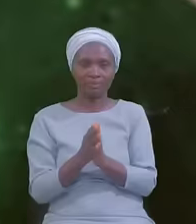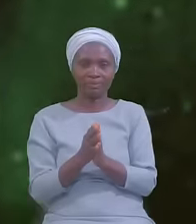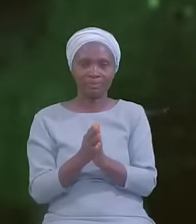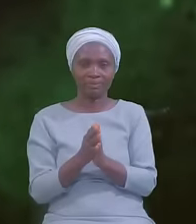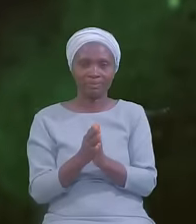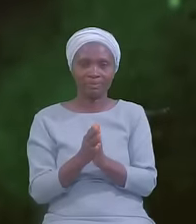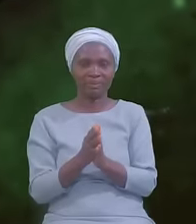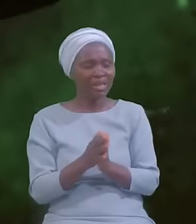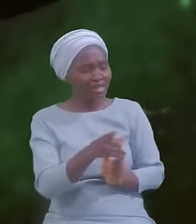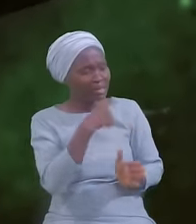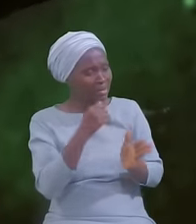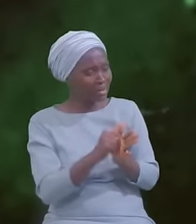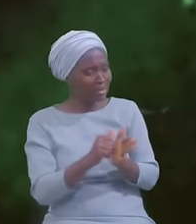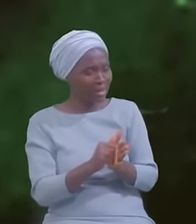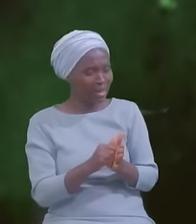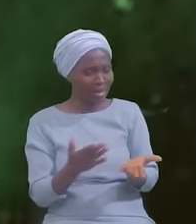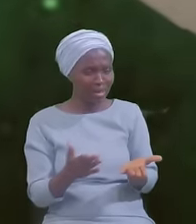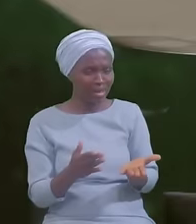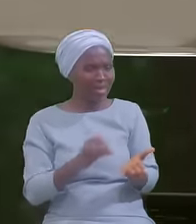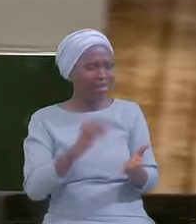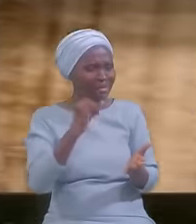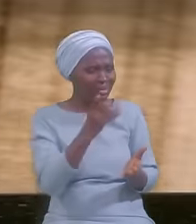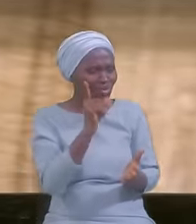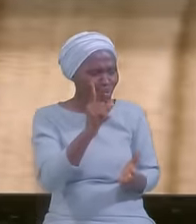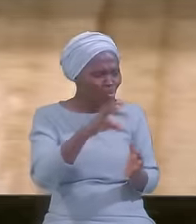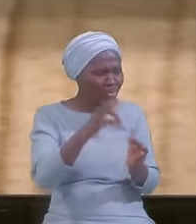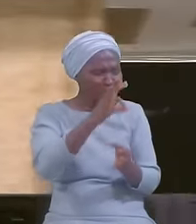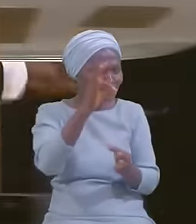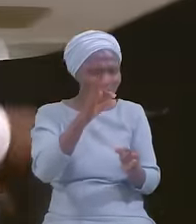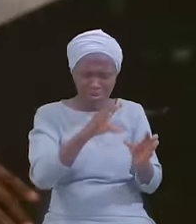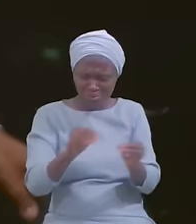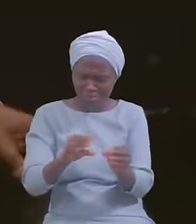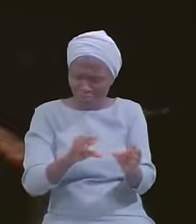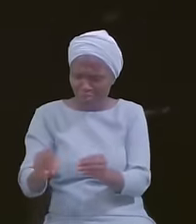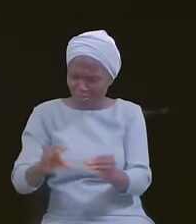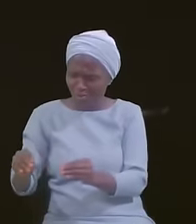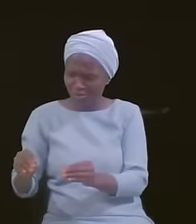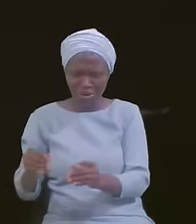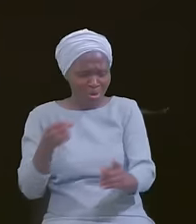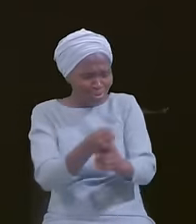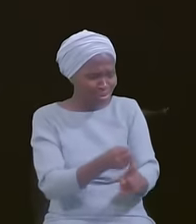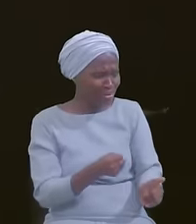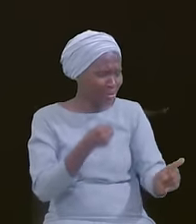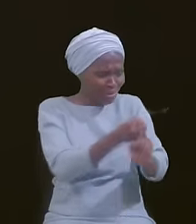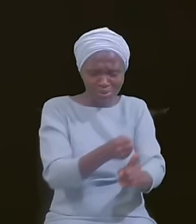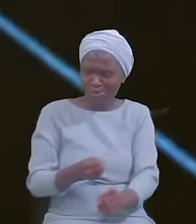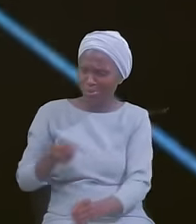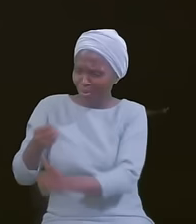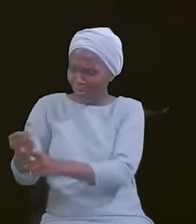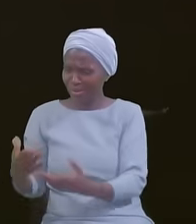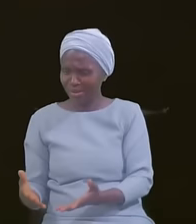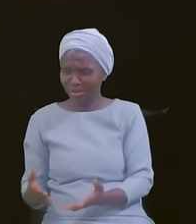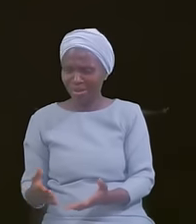They say there's a spirit. It's moving about everywhere. It's pushing this one, pushing this one. Kill